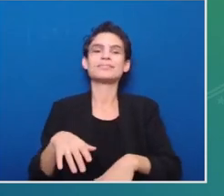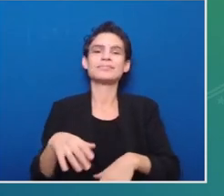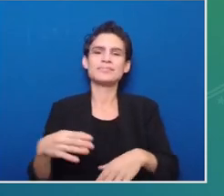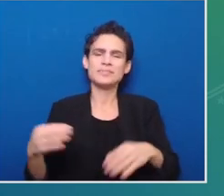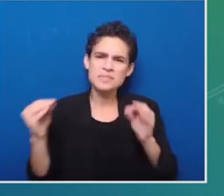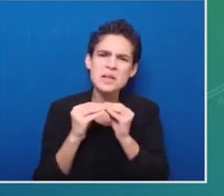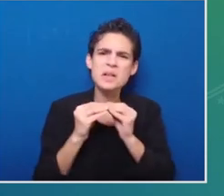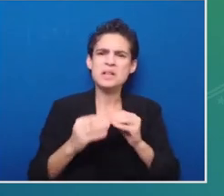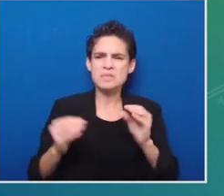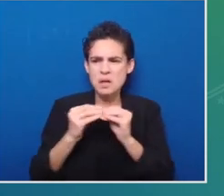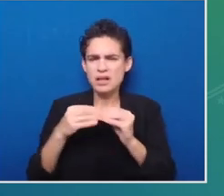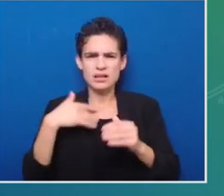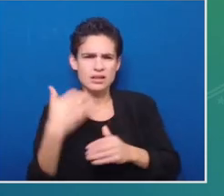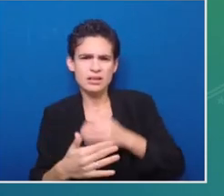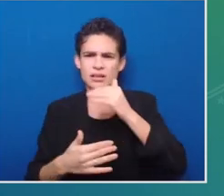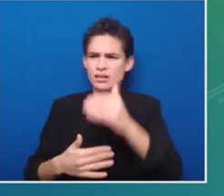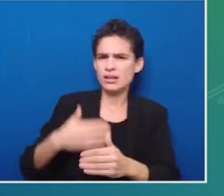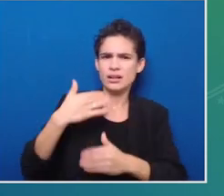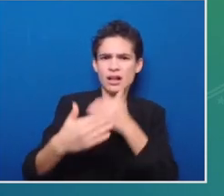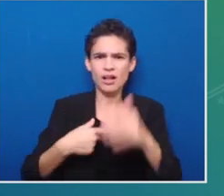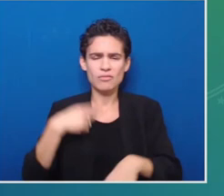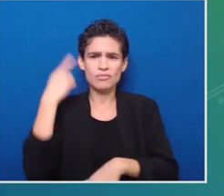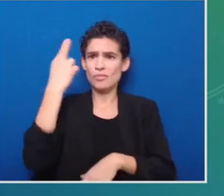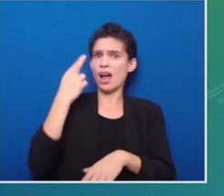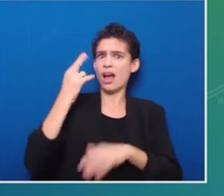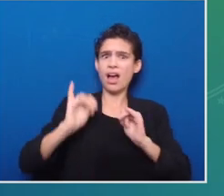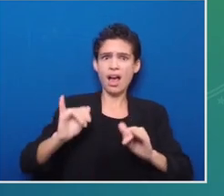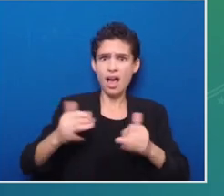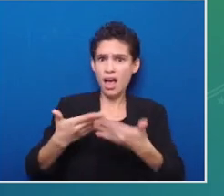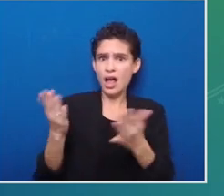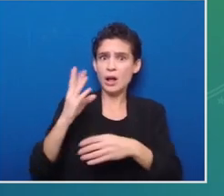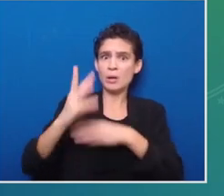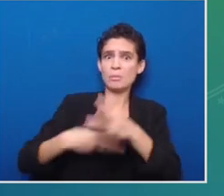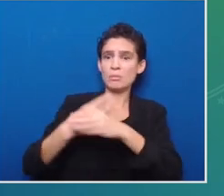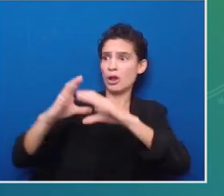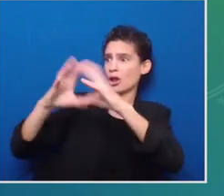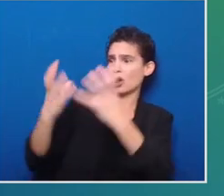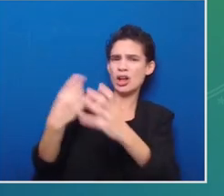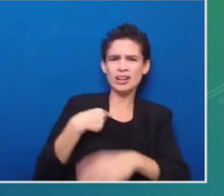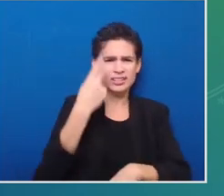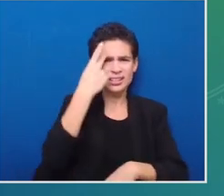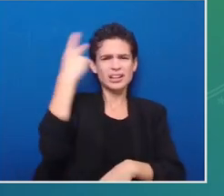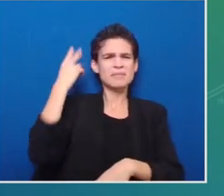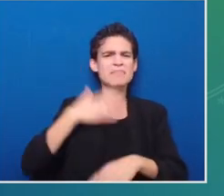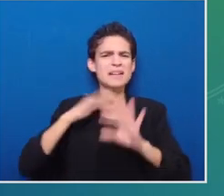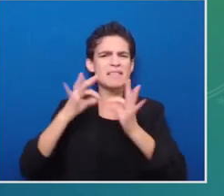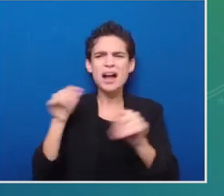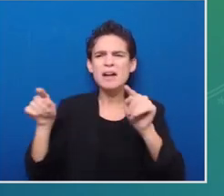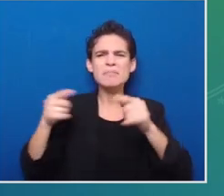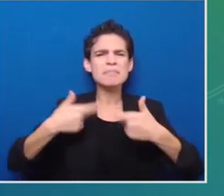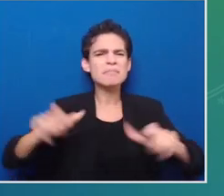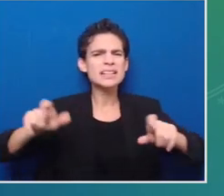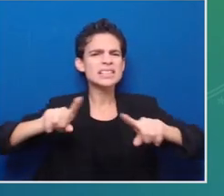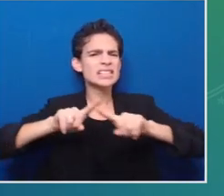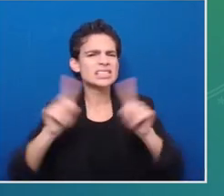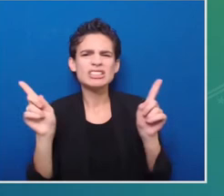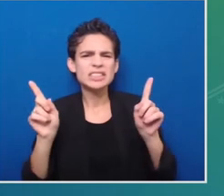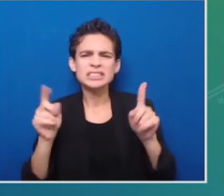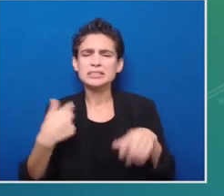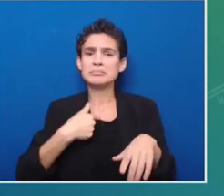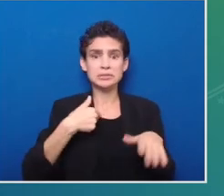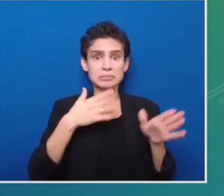came from was from the one I was entering. I didn't set out to specialize in environmental issues. But once I started, I